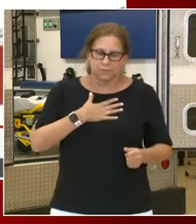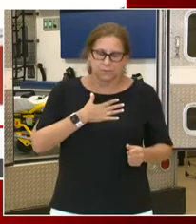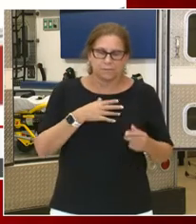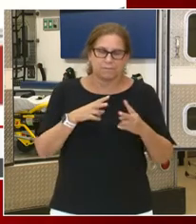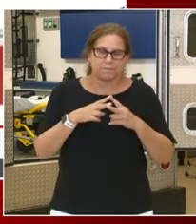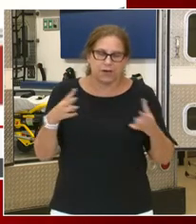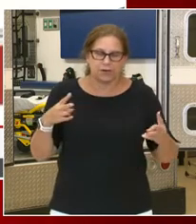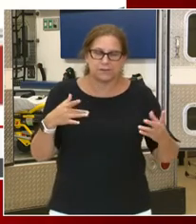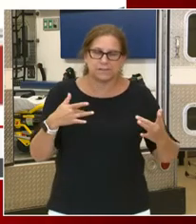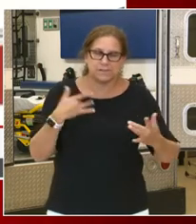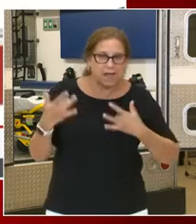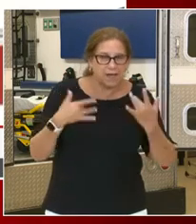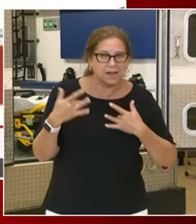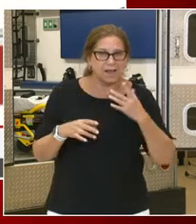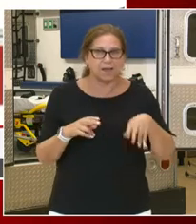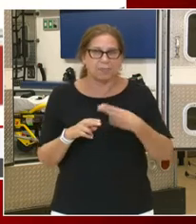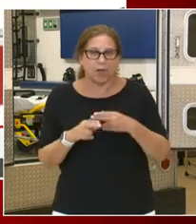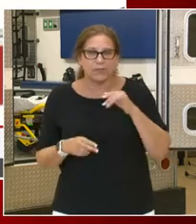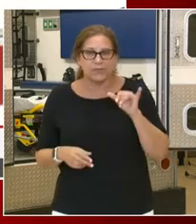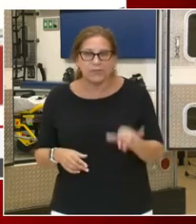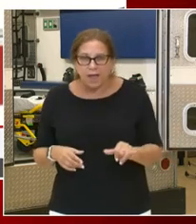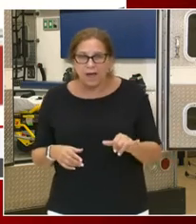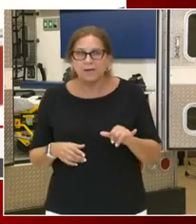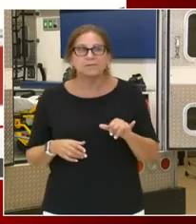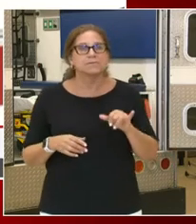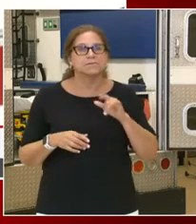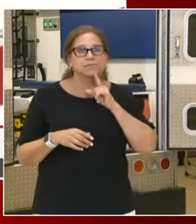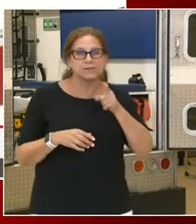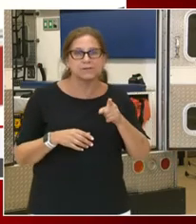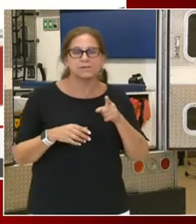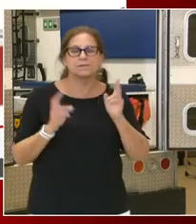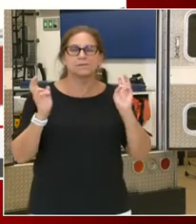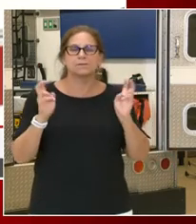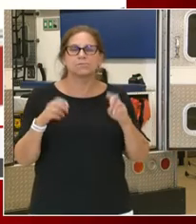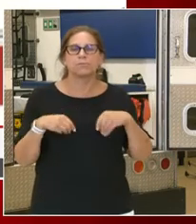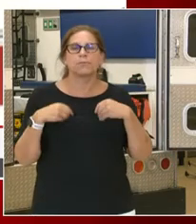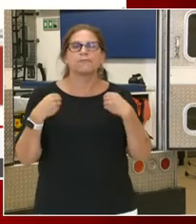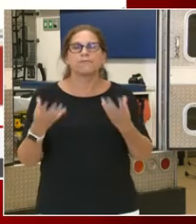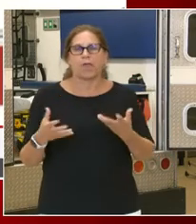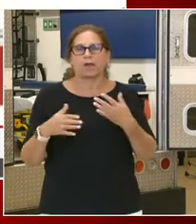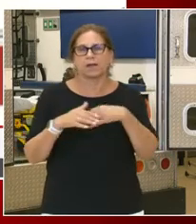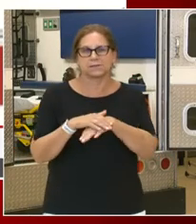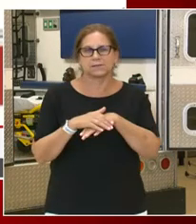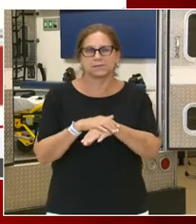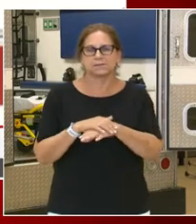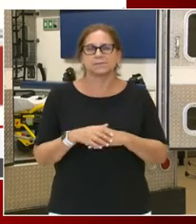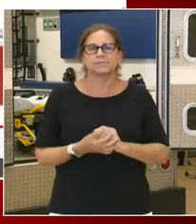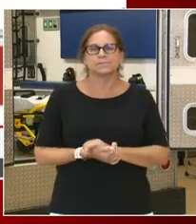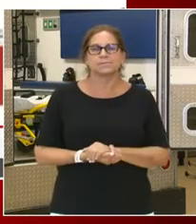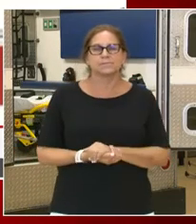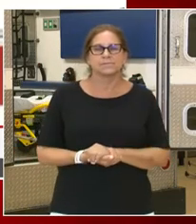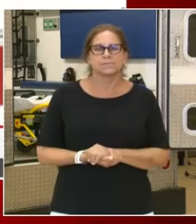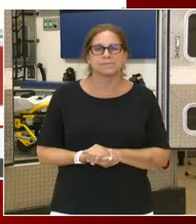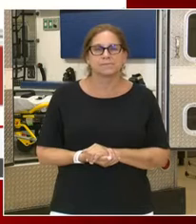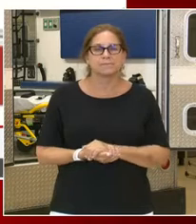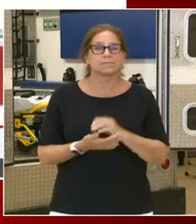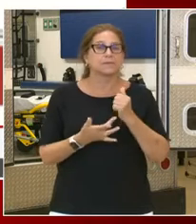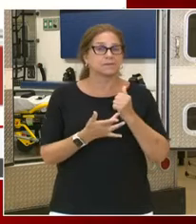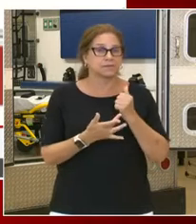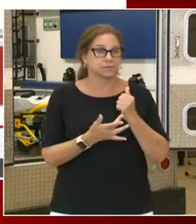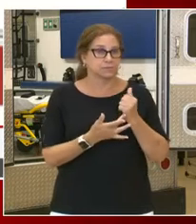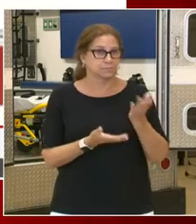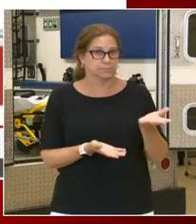needs access to the internet at home, the devices will be enabled for them to do that. And then we'll also